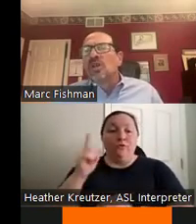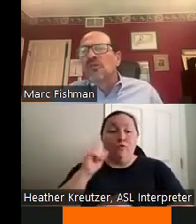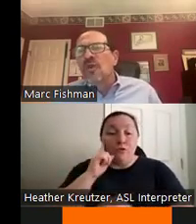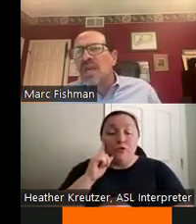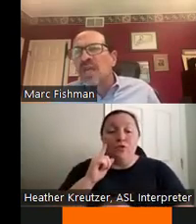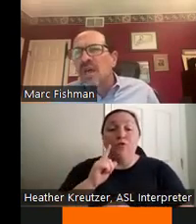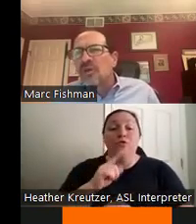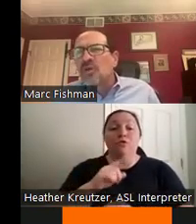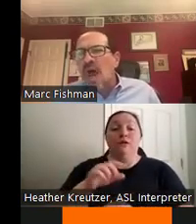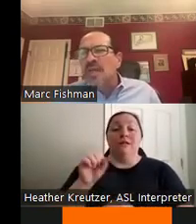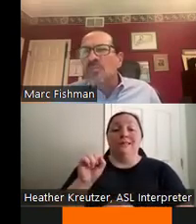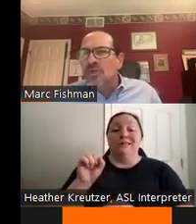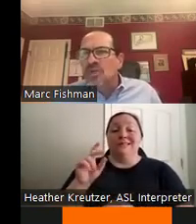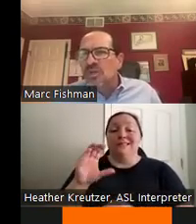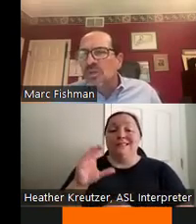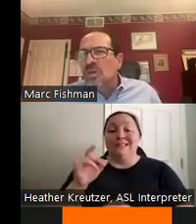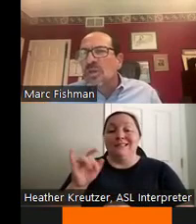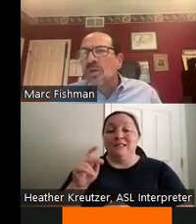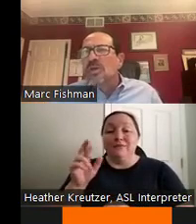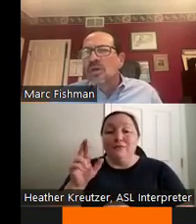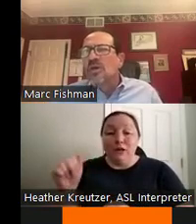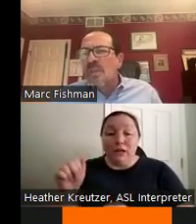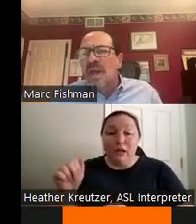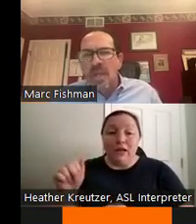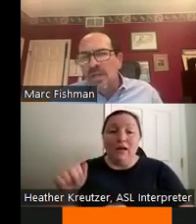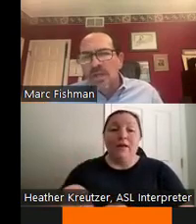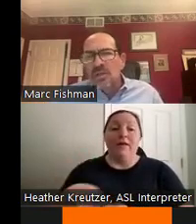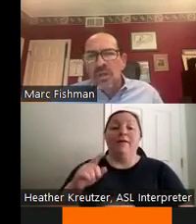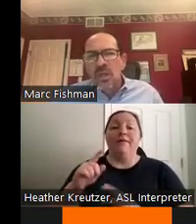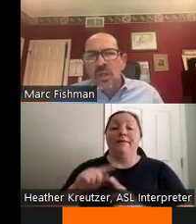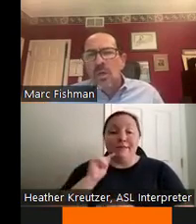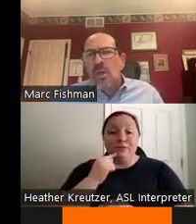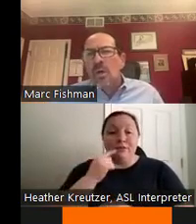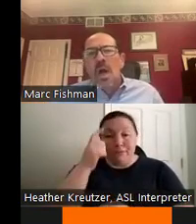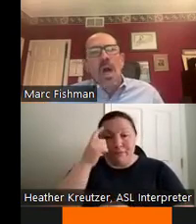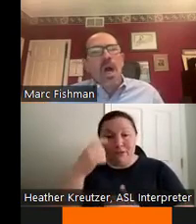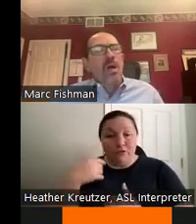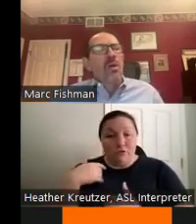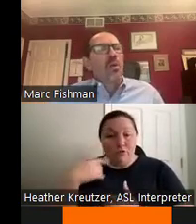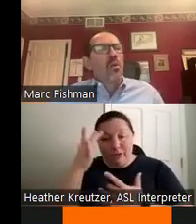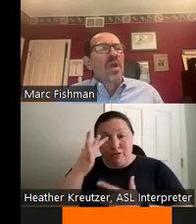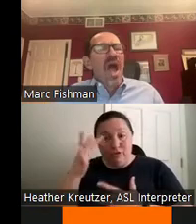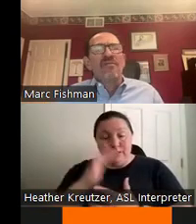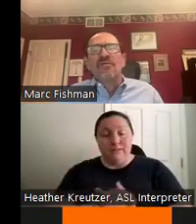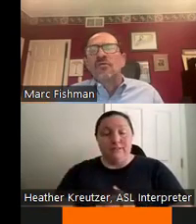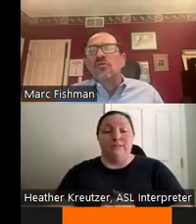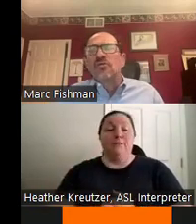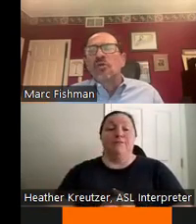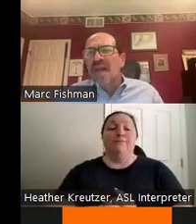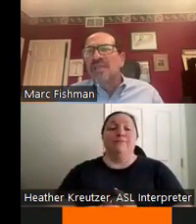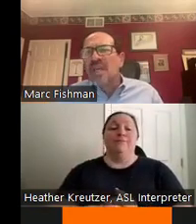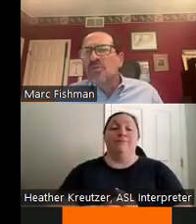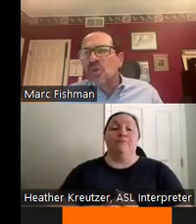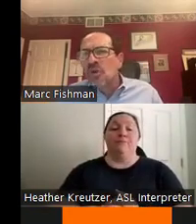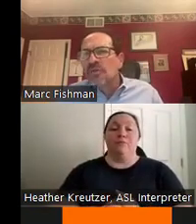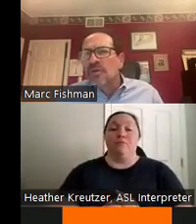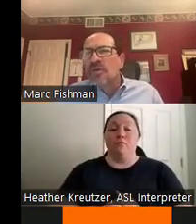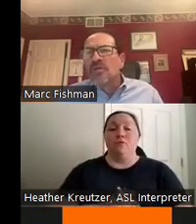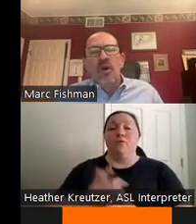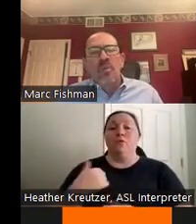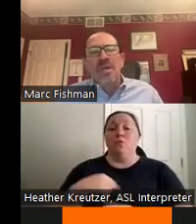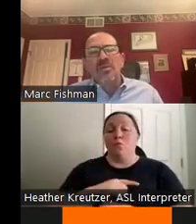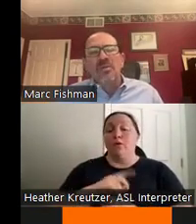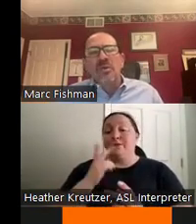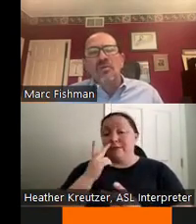for schizophrenia and other chronic and persistent serious mental illness. We have directly